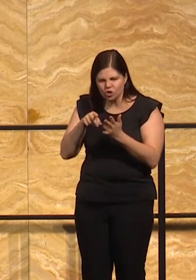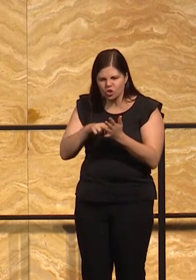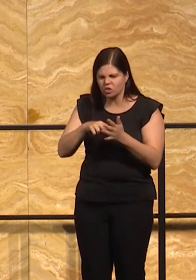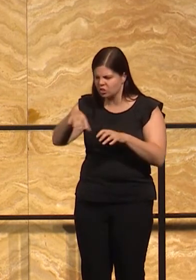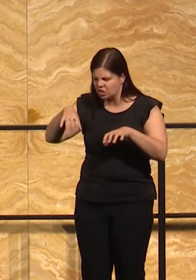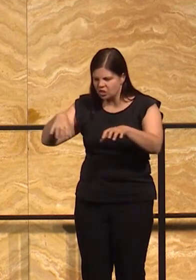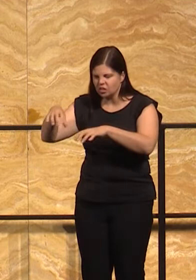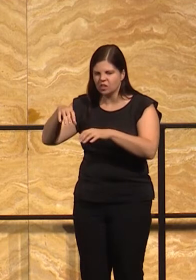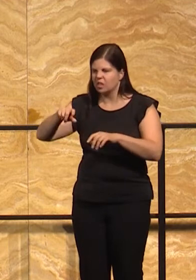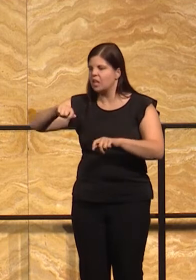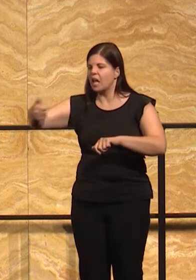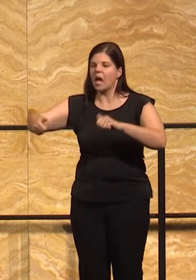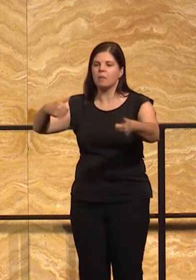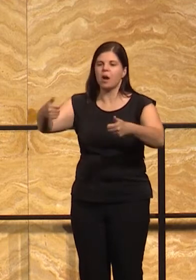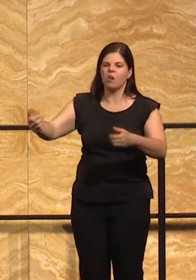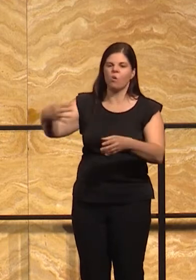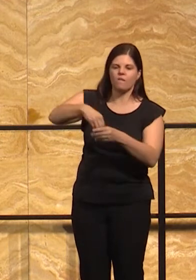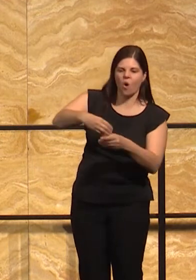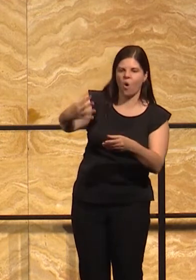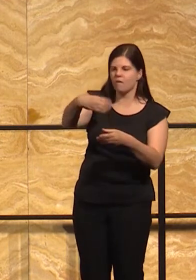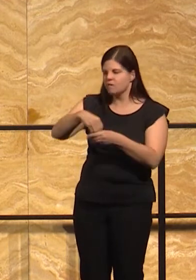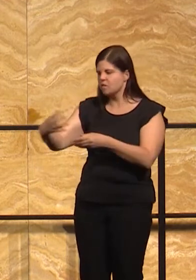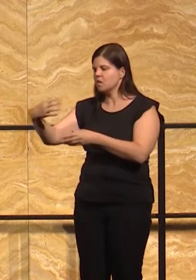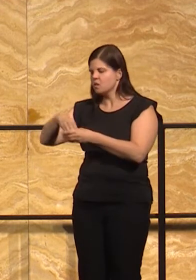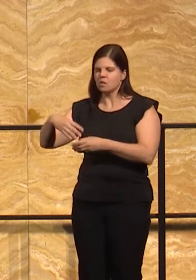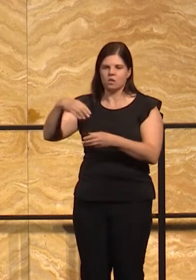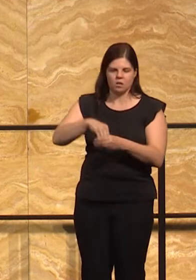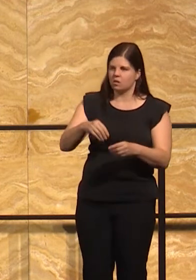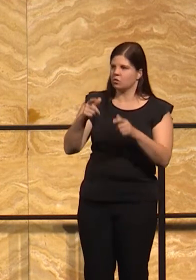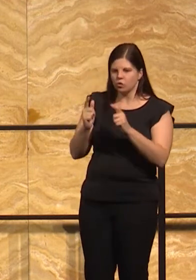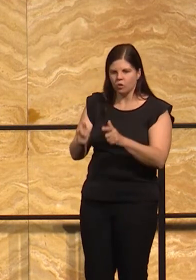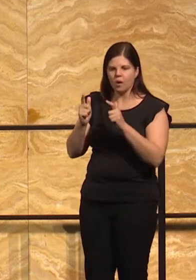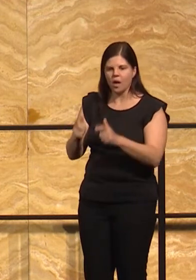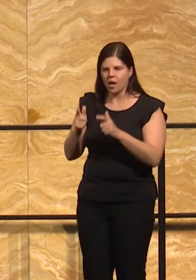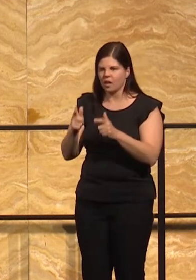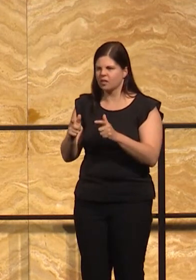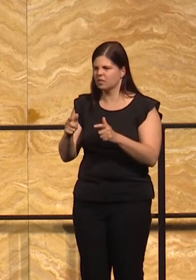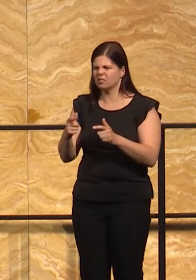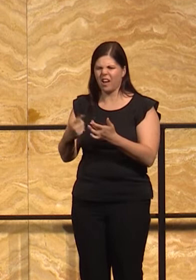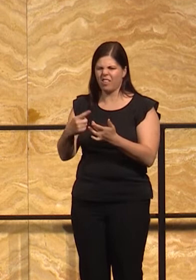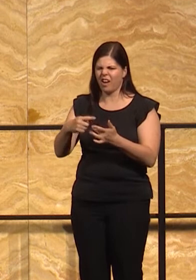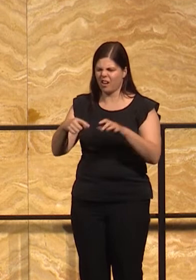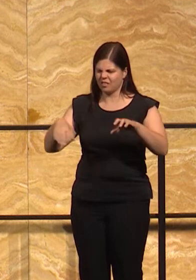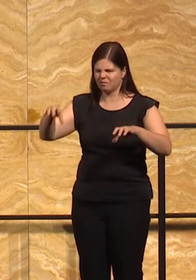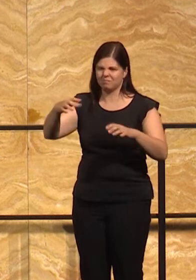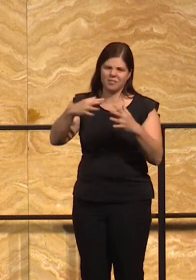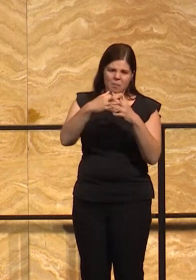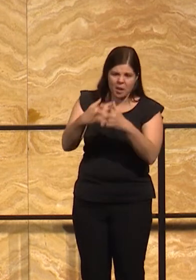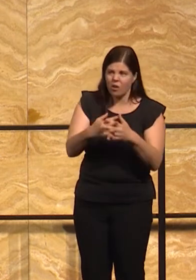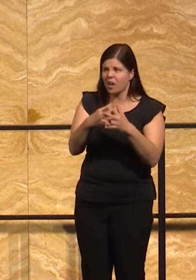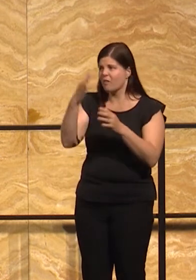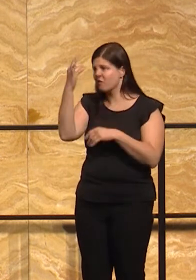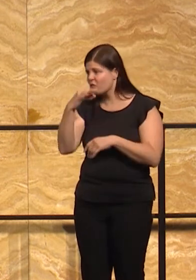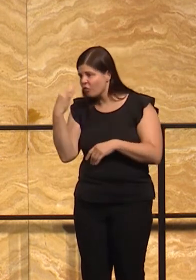neighbors who are all involved one way or another, then beyond neighbors, from US to France to